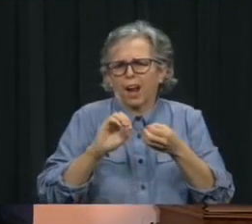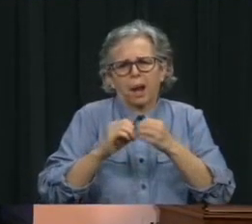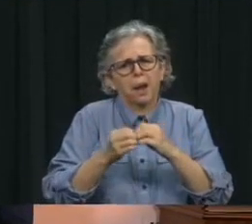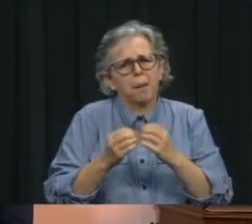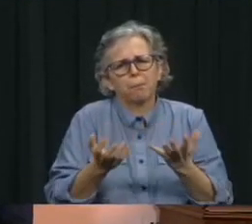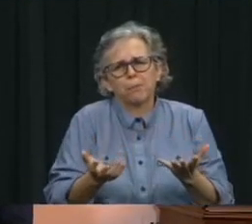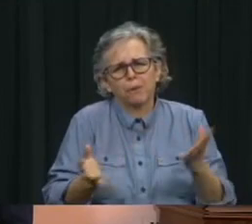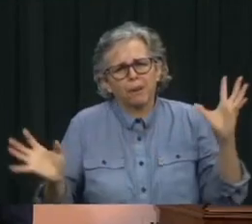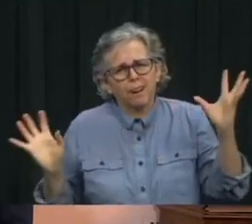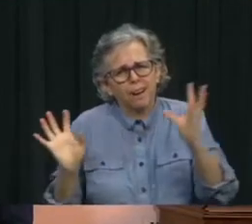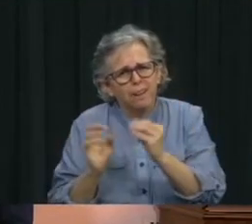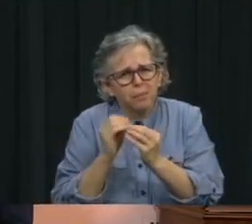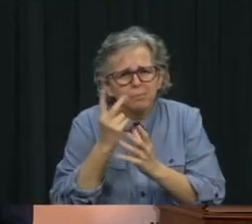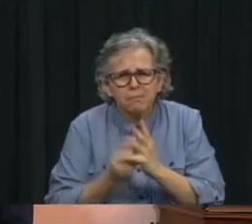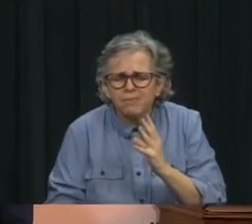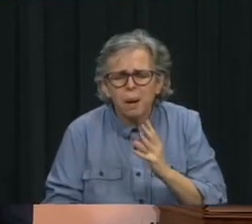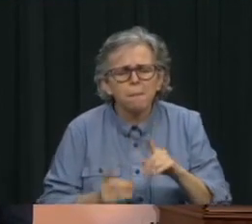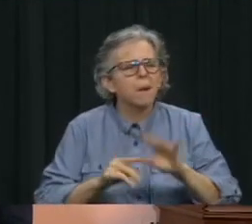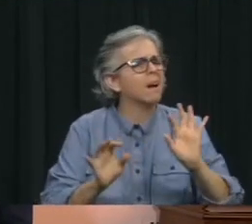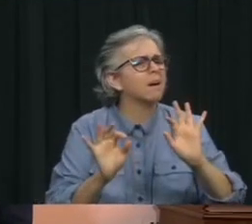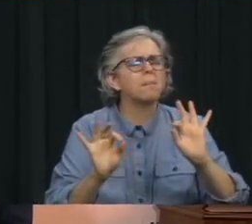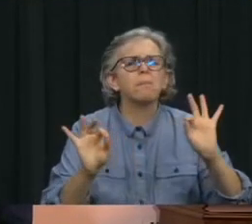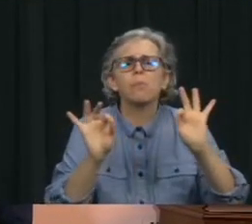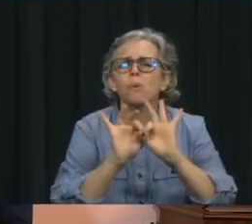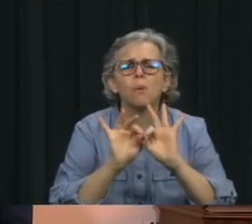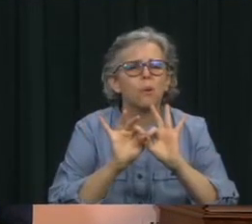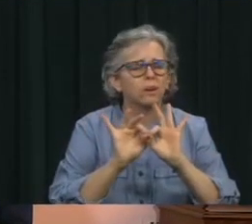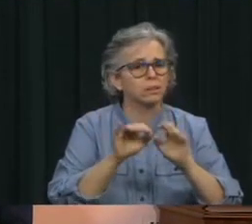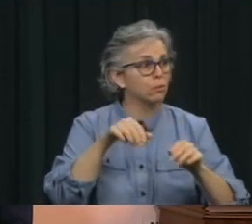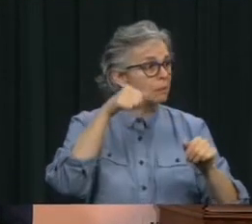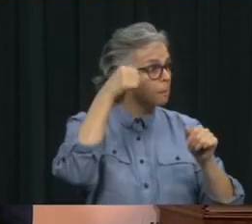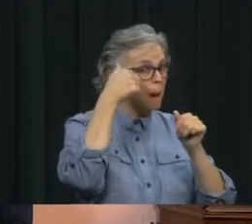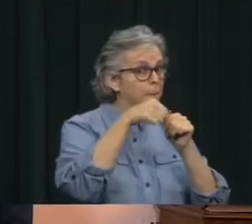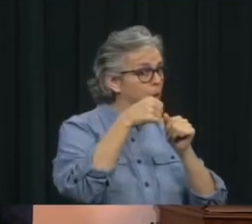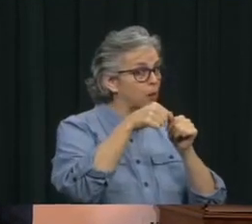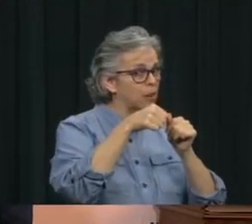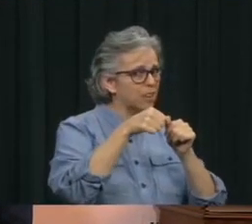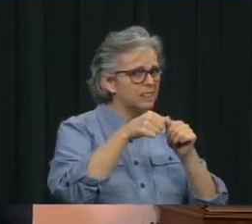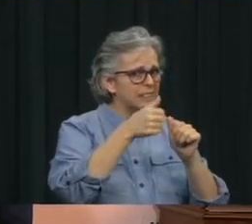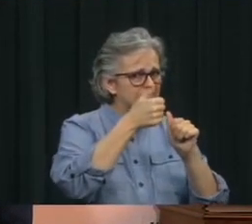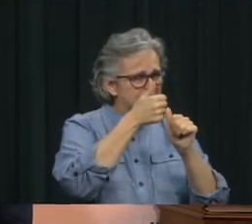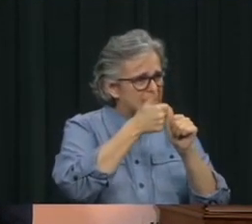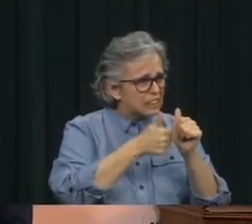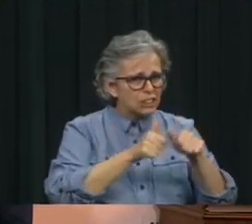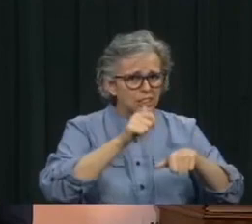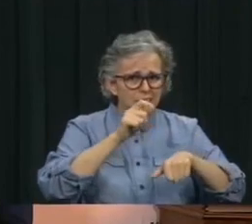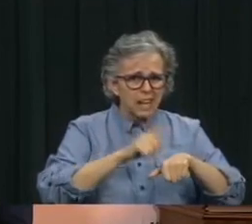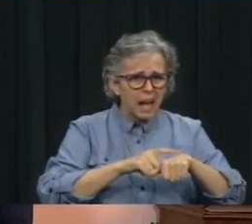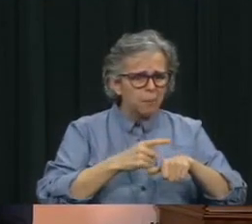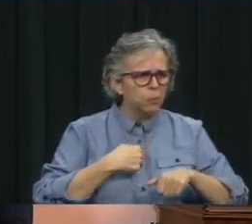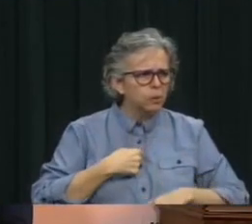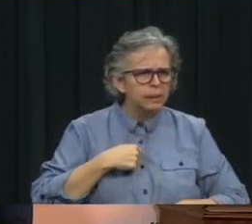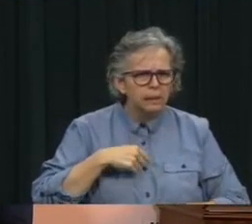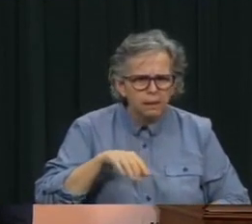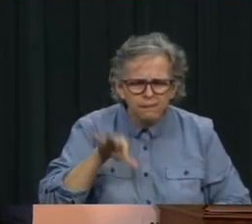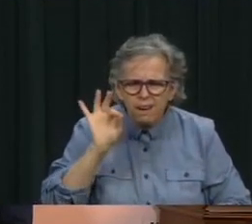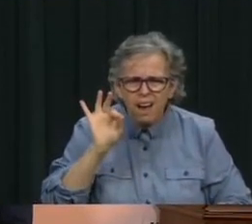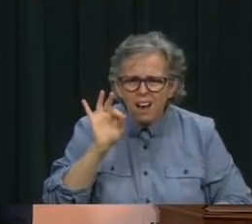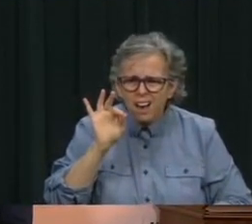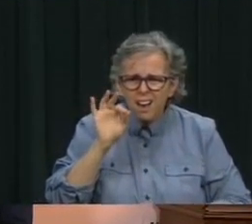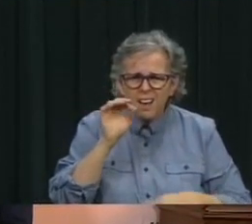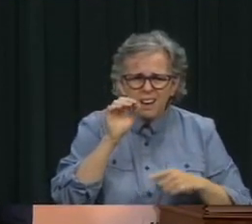us to remember that each time we hear about a new death, that is someone who was